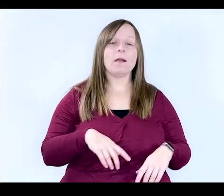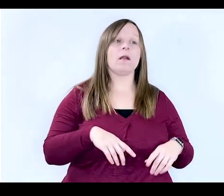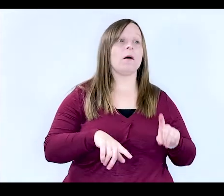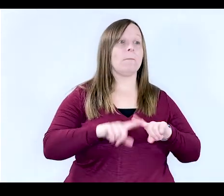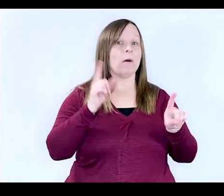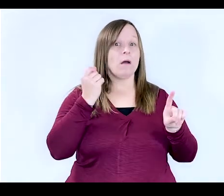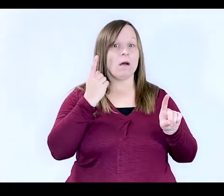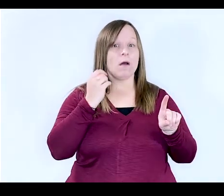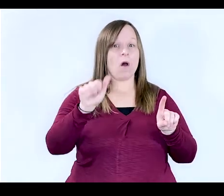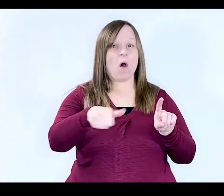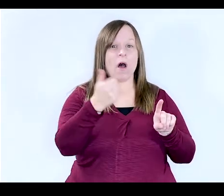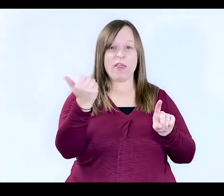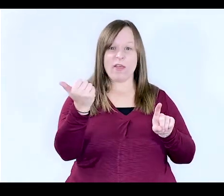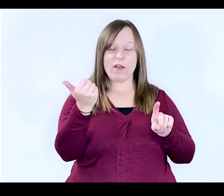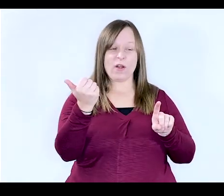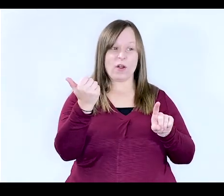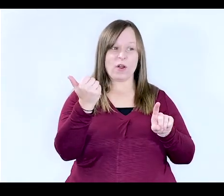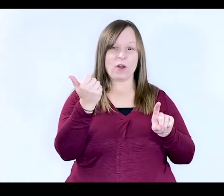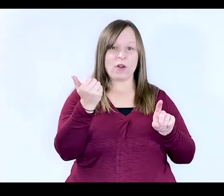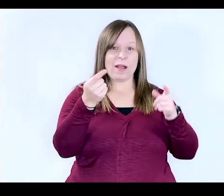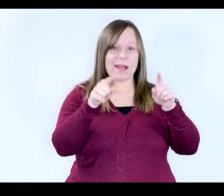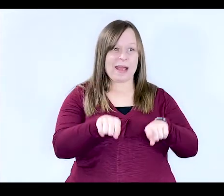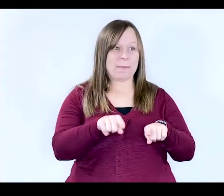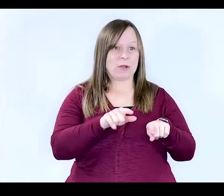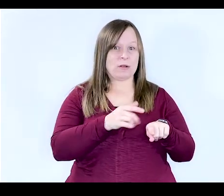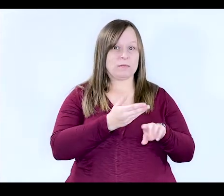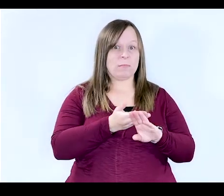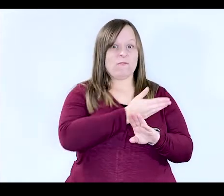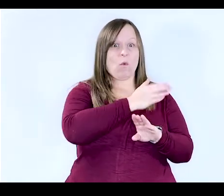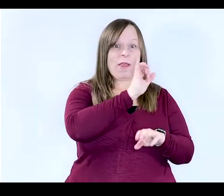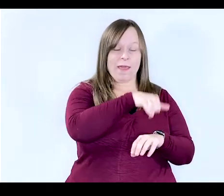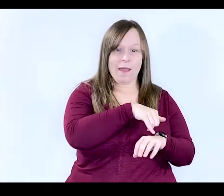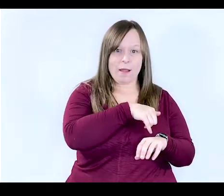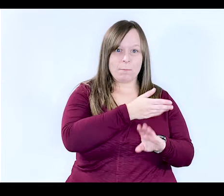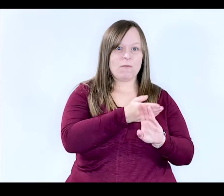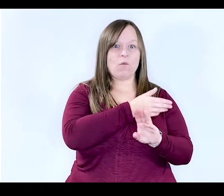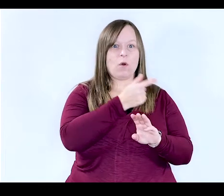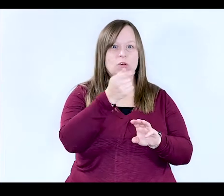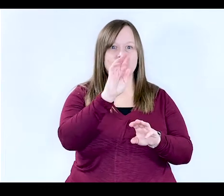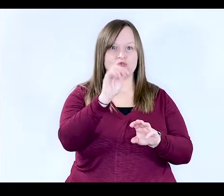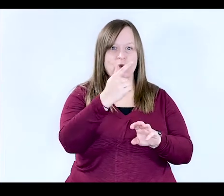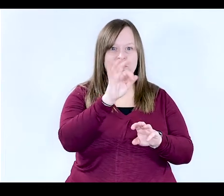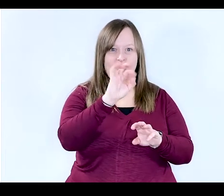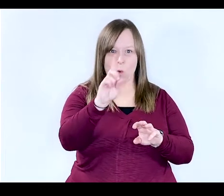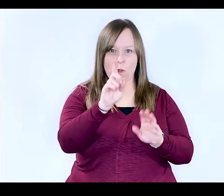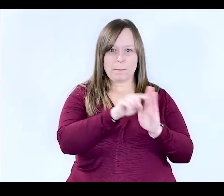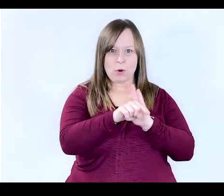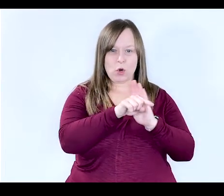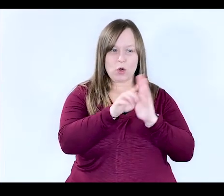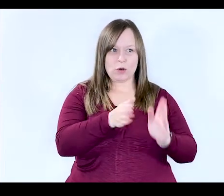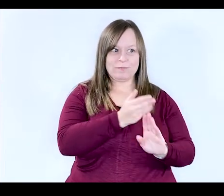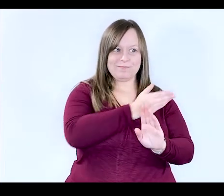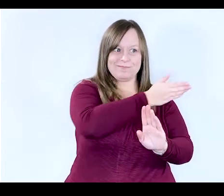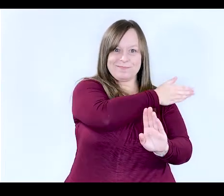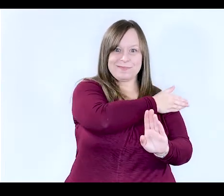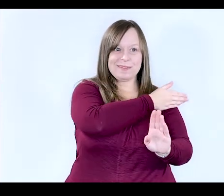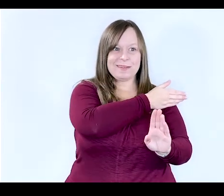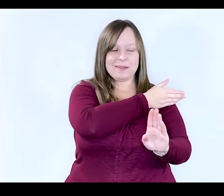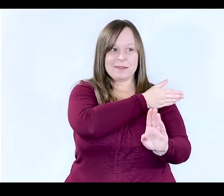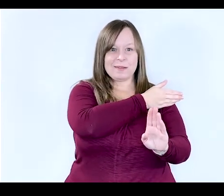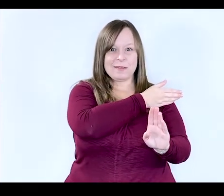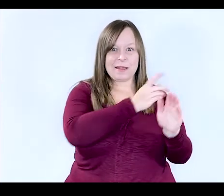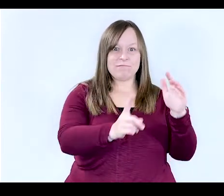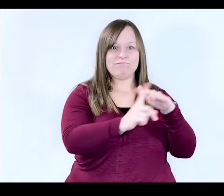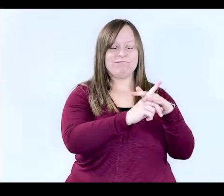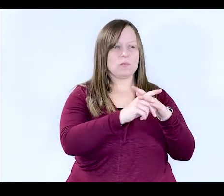happened, but others that have actually taken place earlier and before the George Floyd murder have actually been